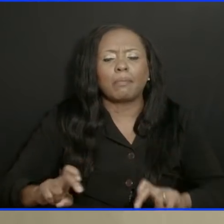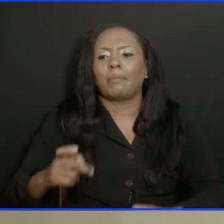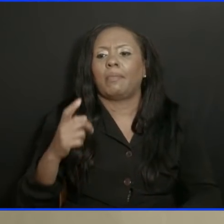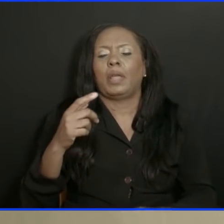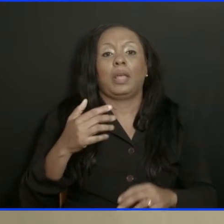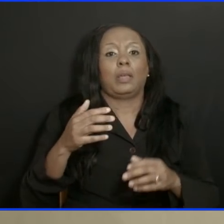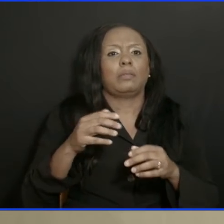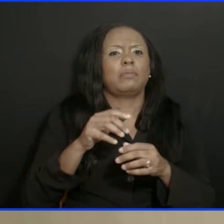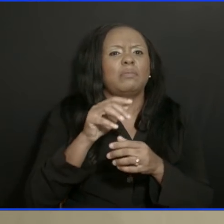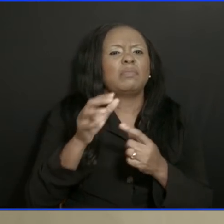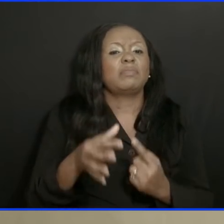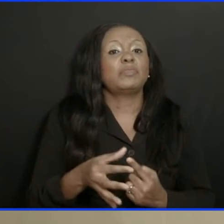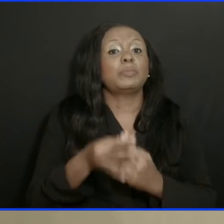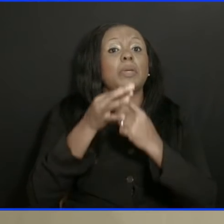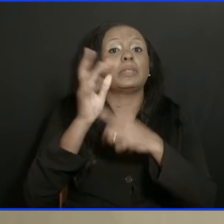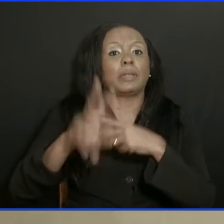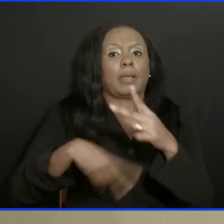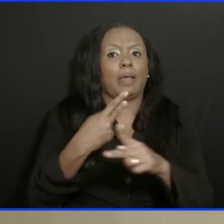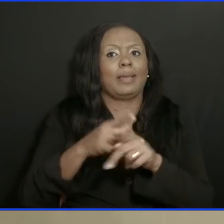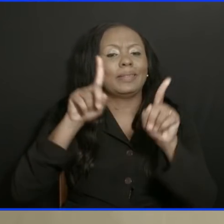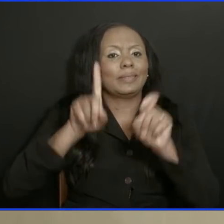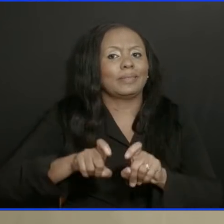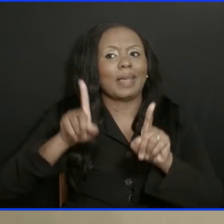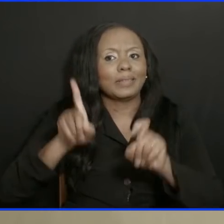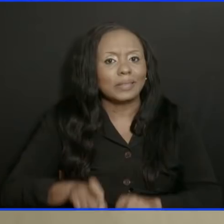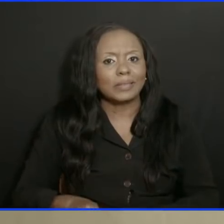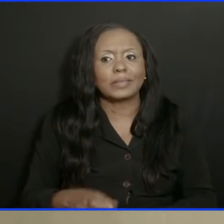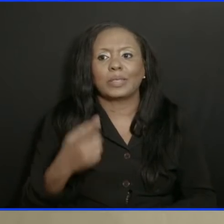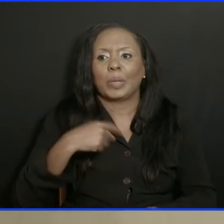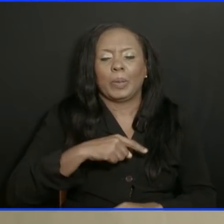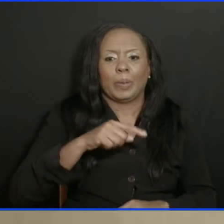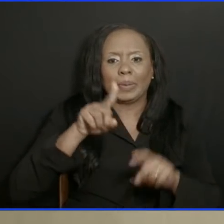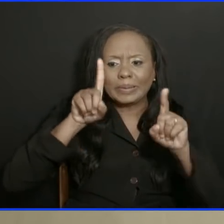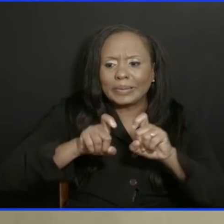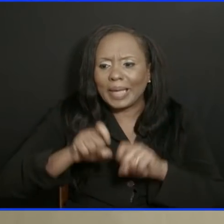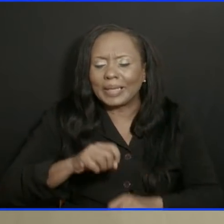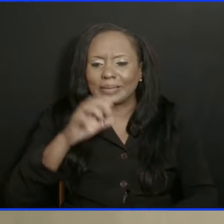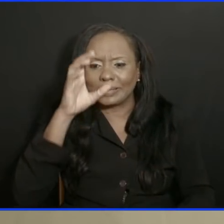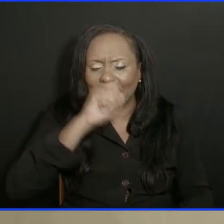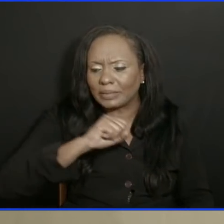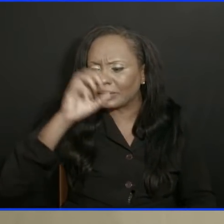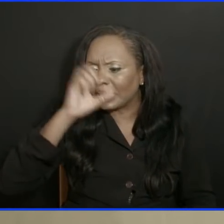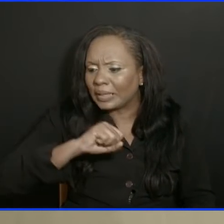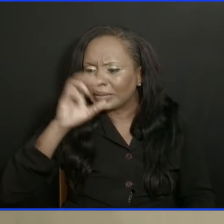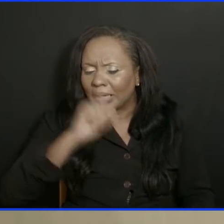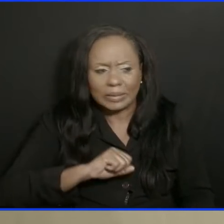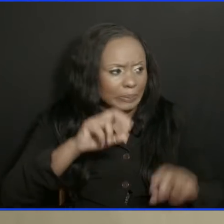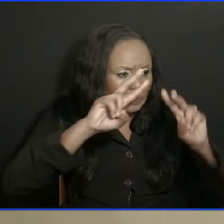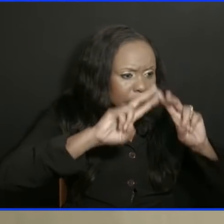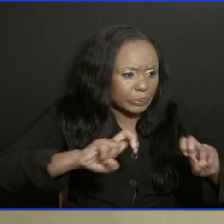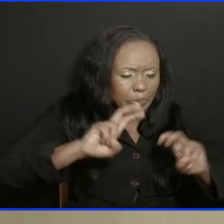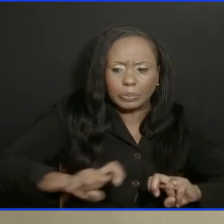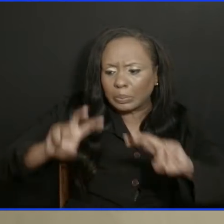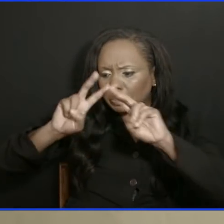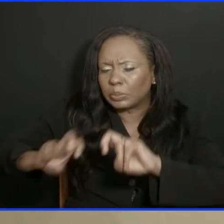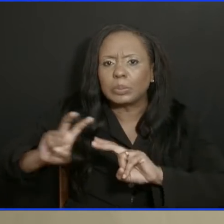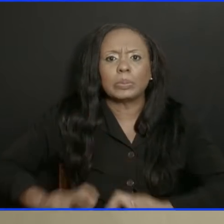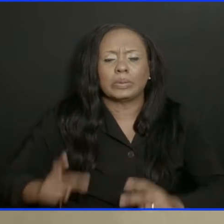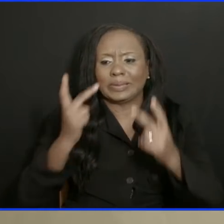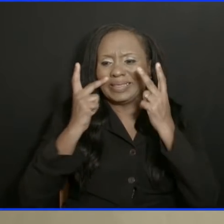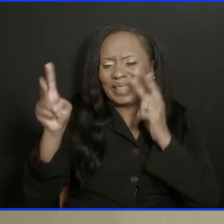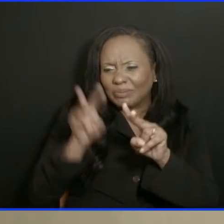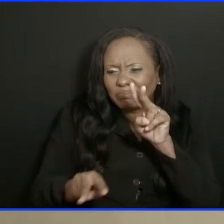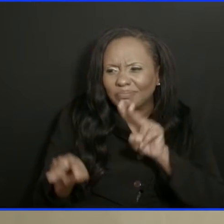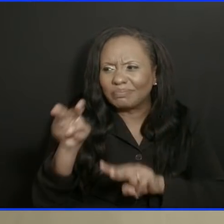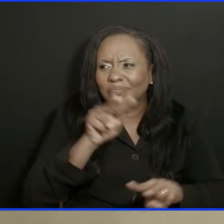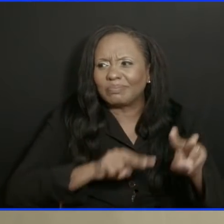gives possible scenarios and based on variables and things that we know and things that we anticipate to give us an idea of